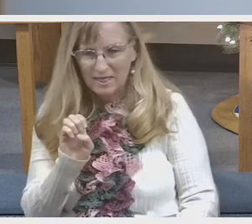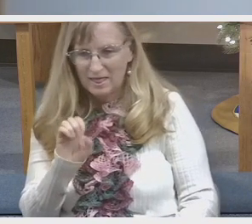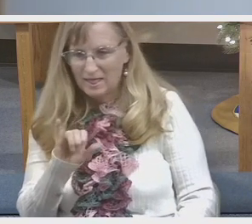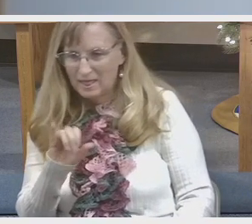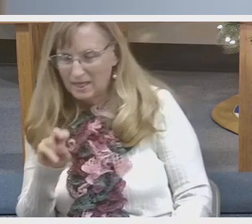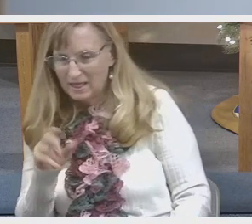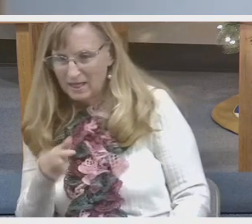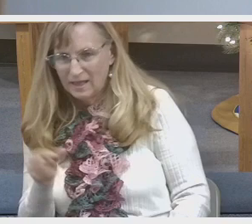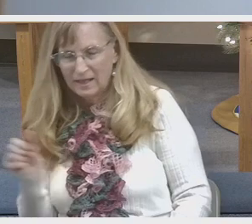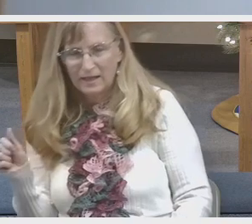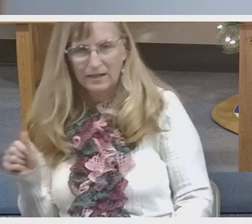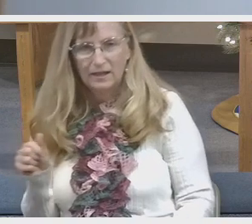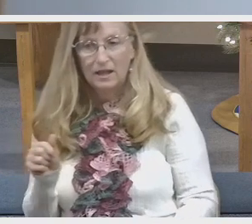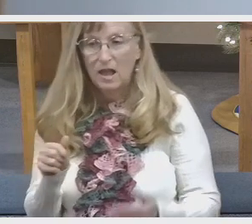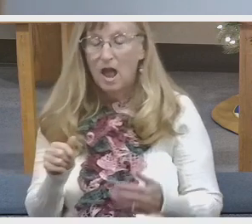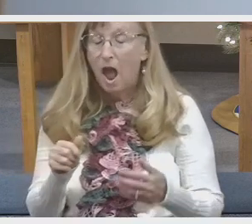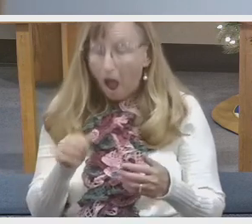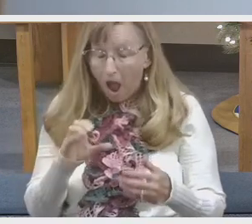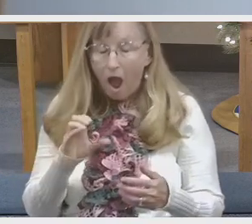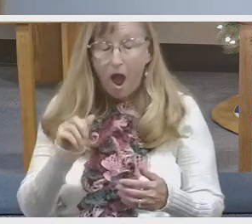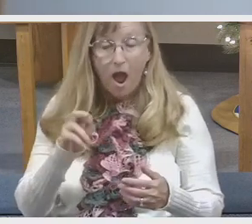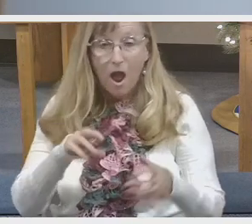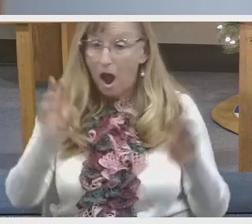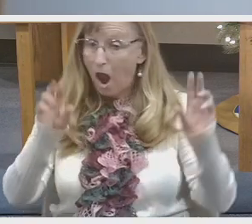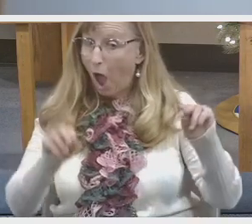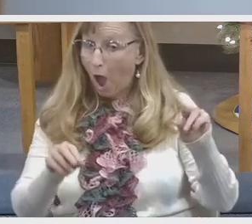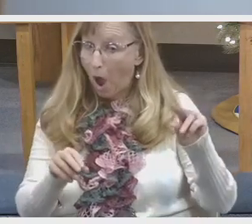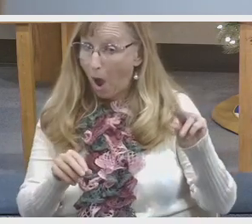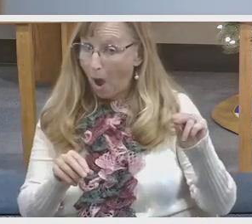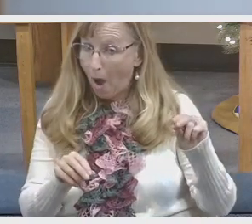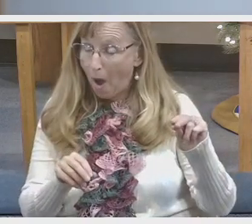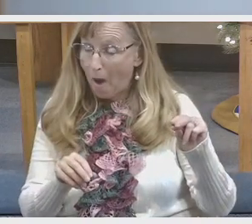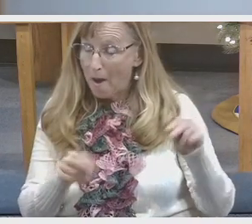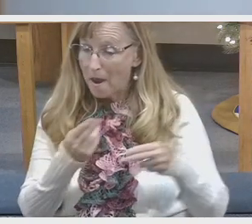daddy, L-E-E. And Kara in her grogginess said, no!